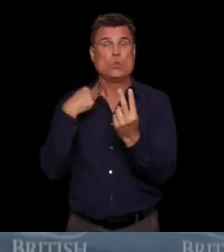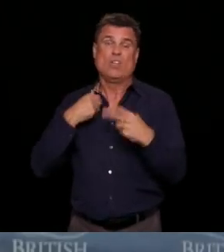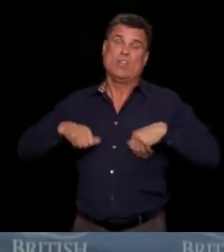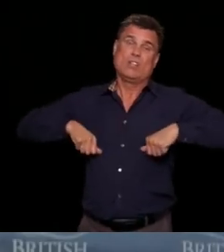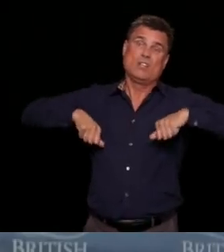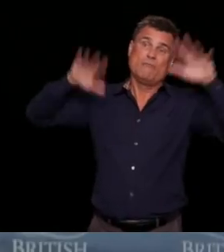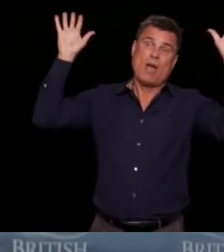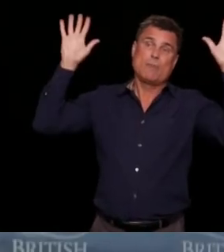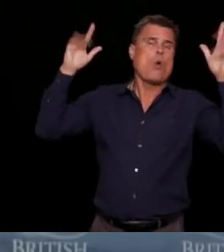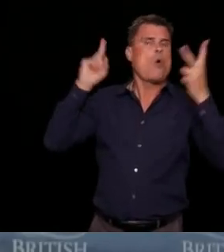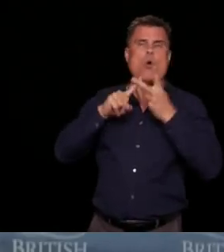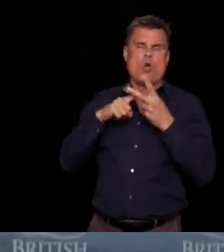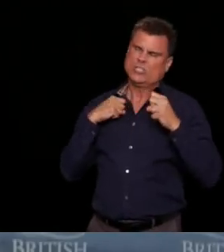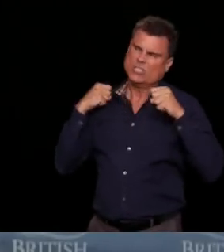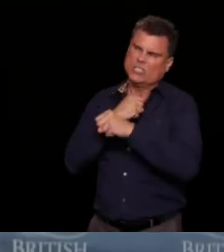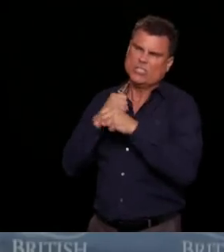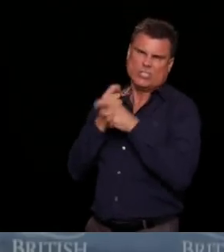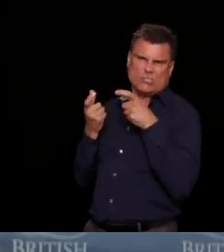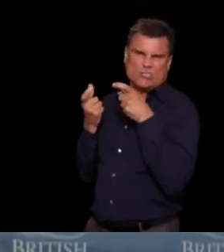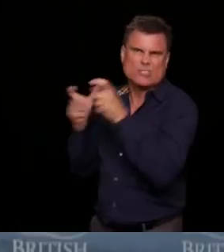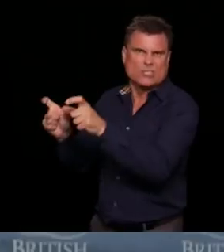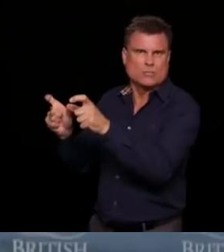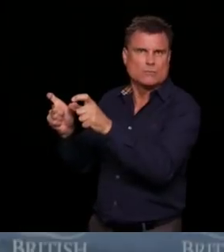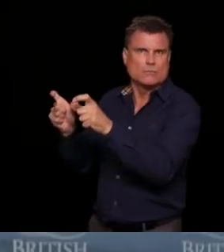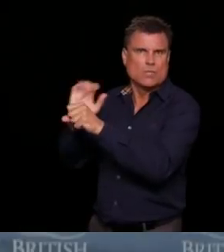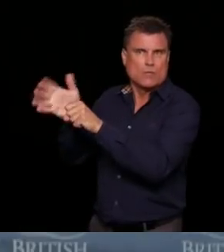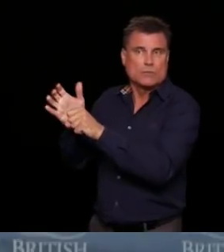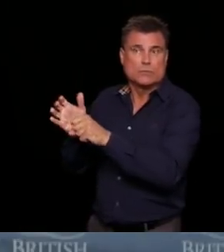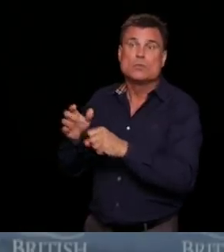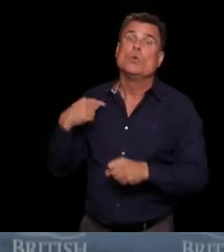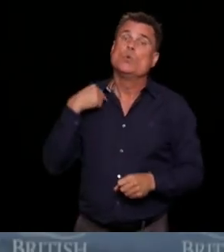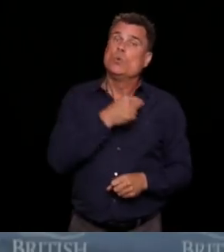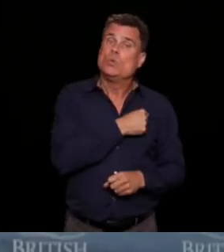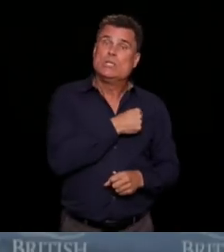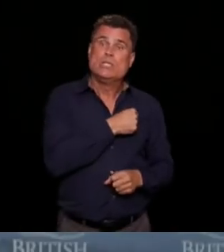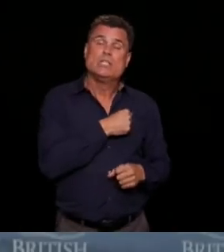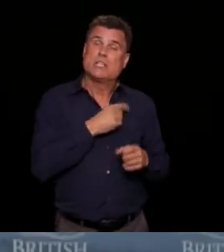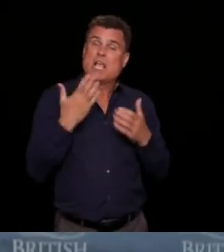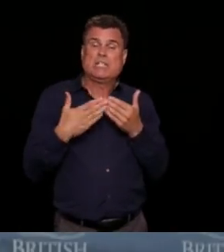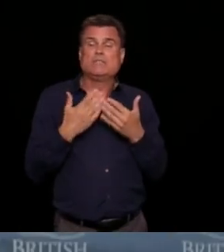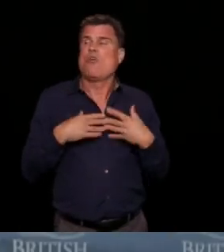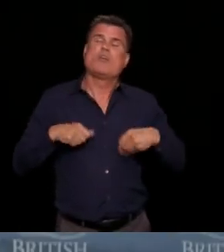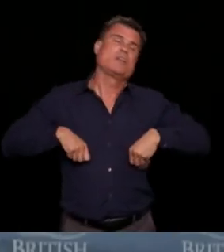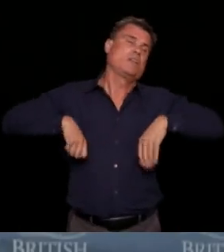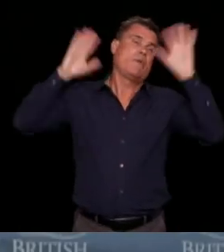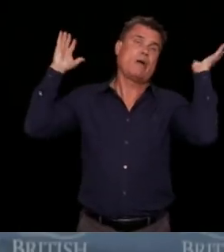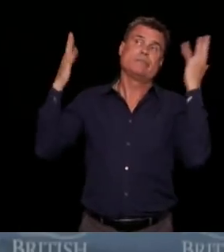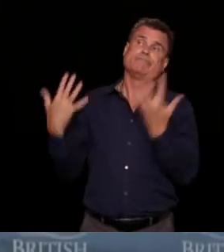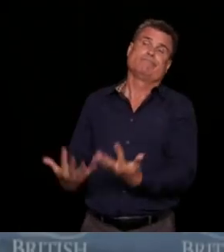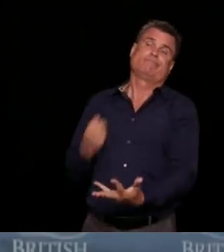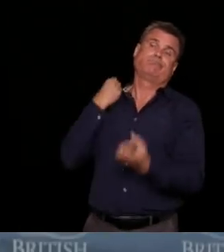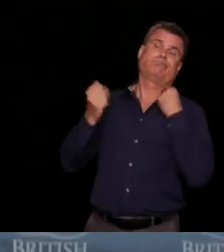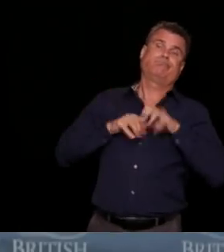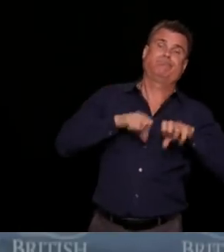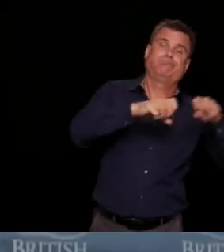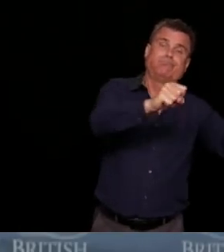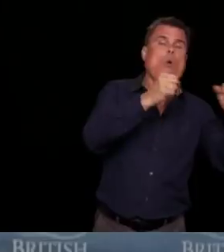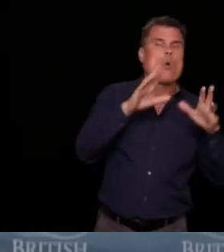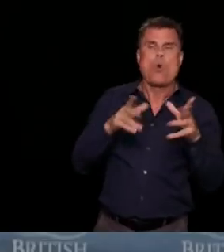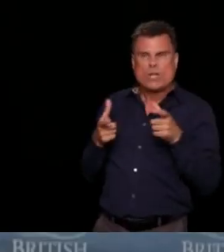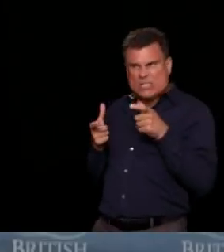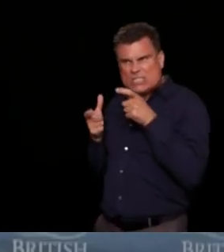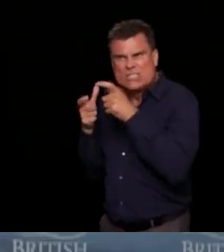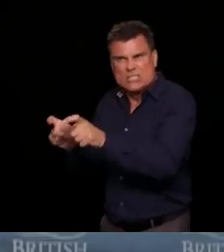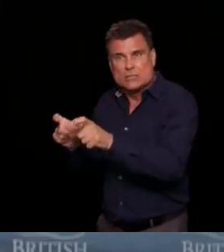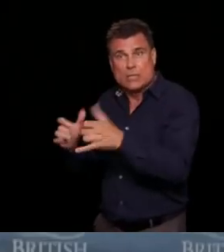simple and it's that hard. We can give up or we can fight. So we look at our recent COVID case numbers and we ask ourselves,